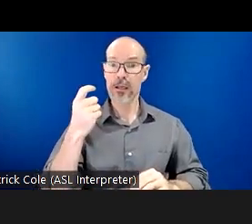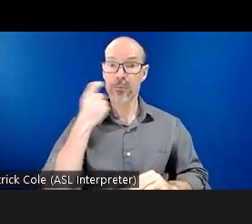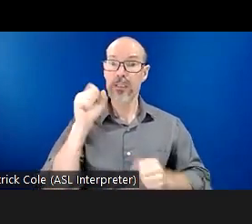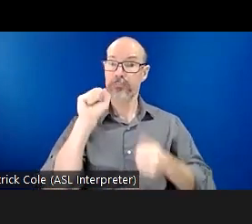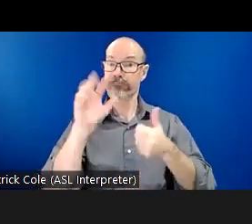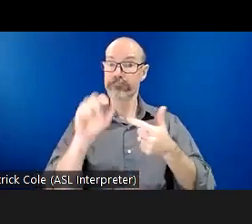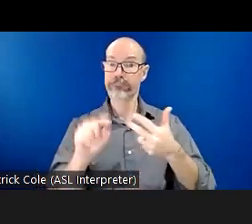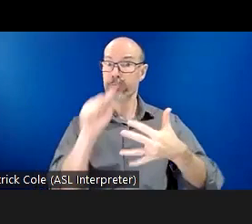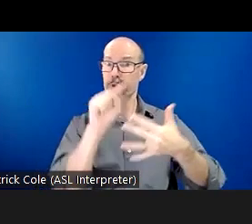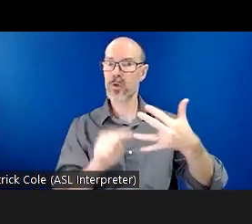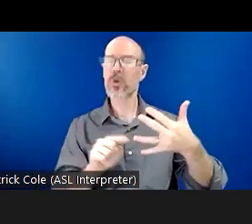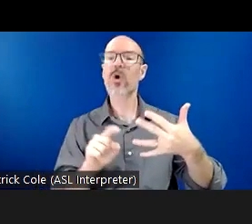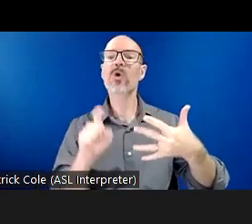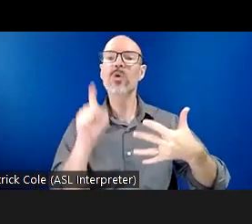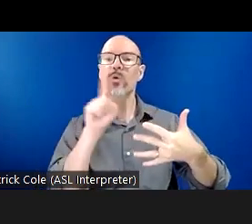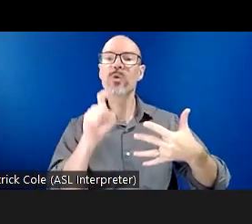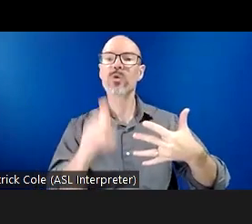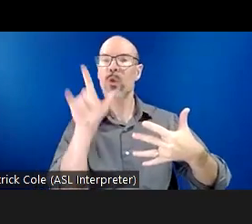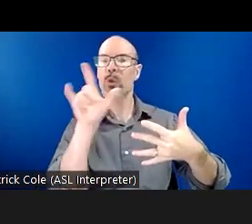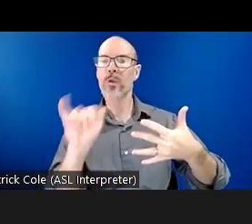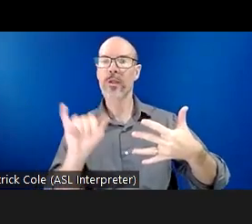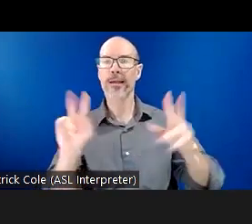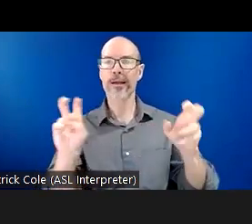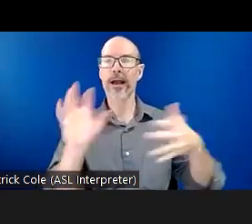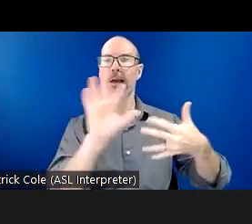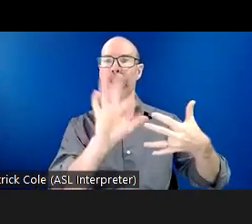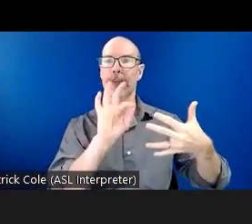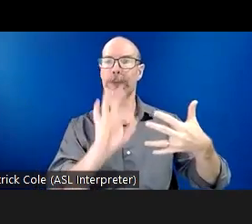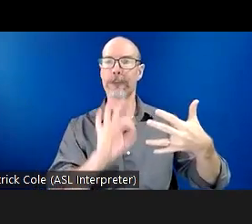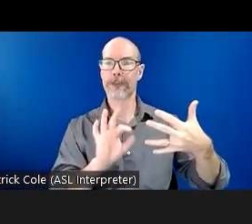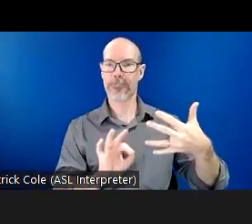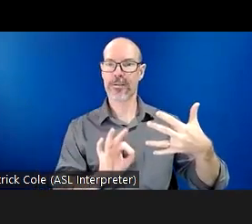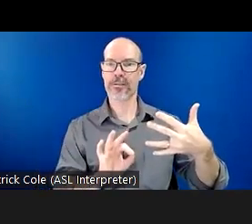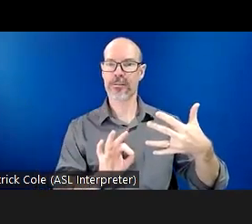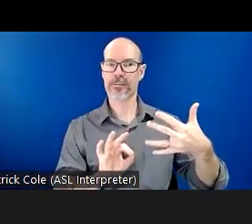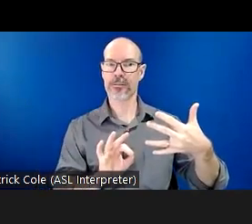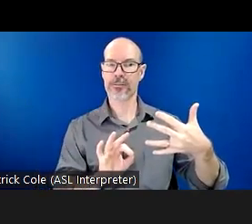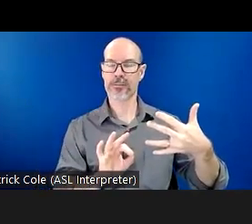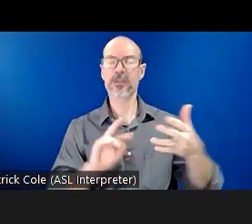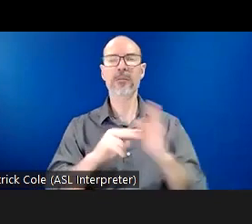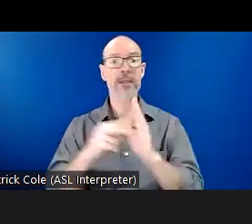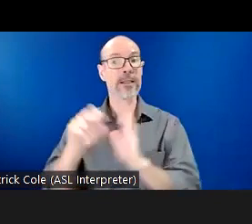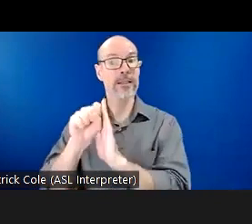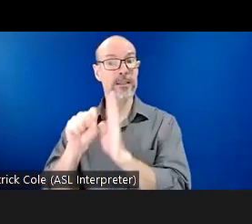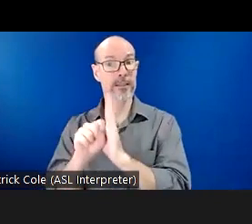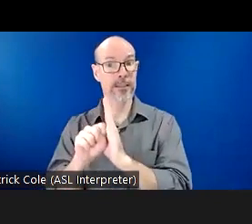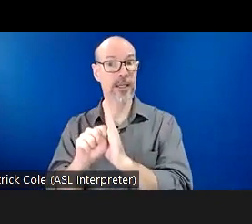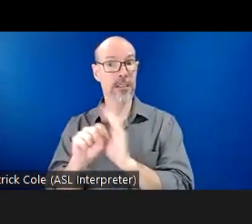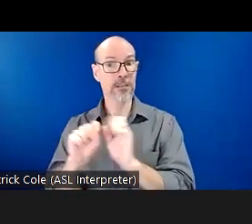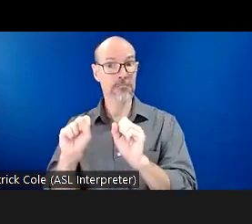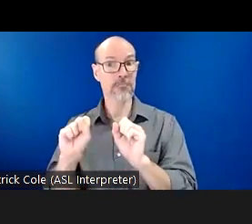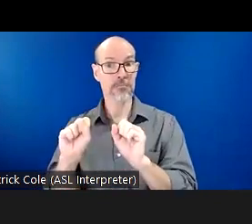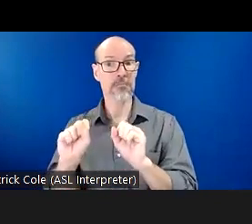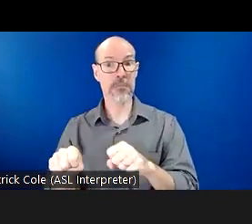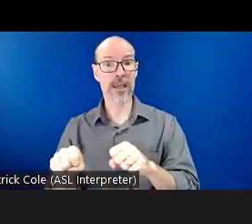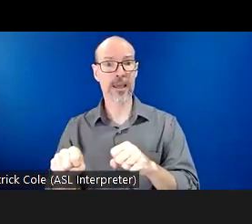The way this grant operates, the state has an obligation to develop a menu of measures. And